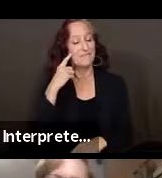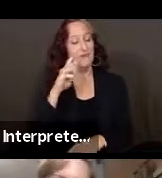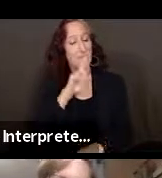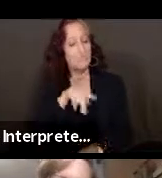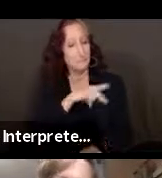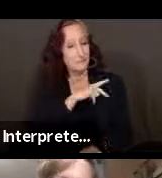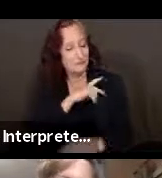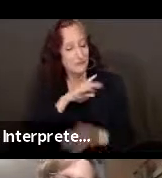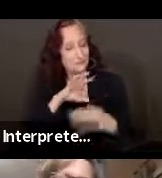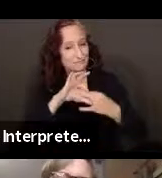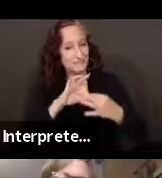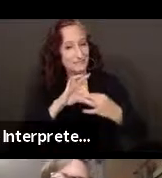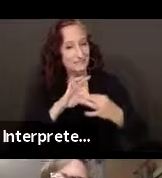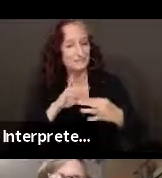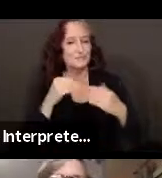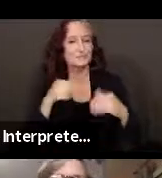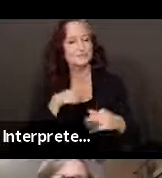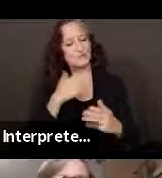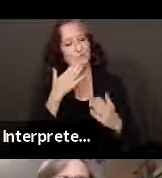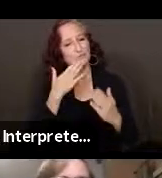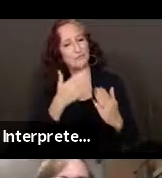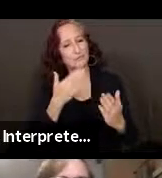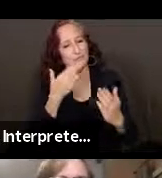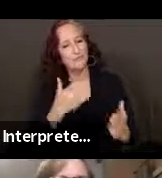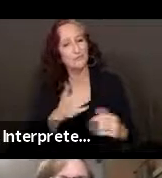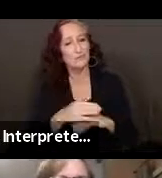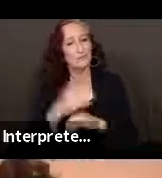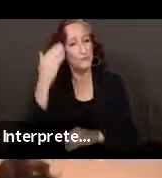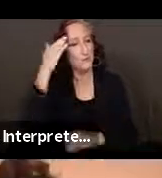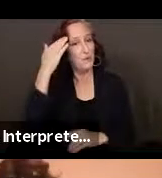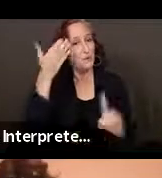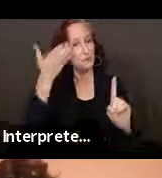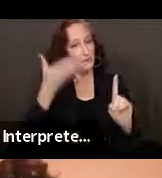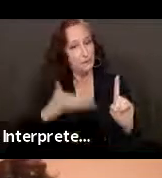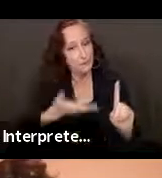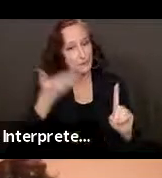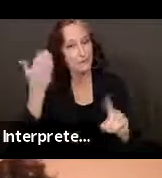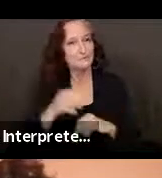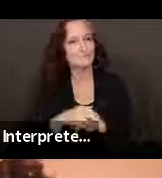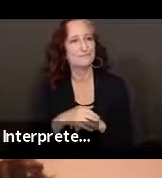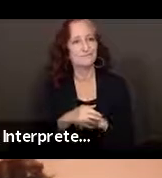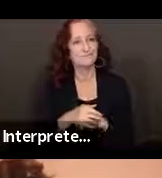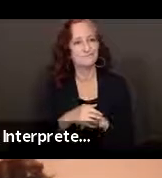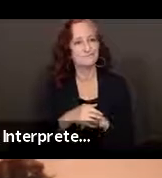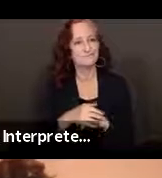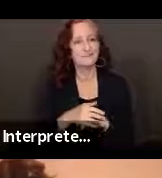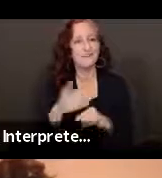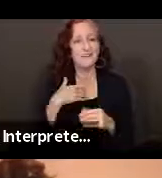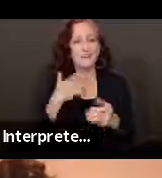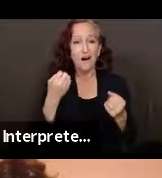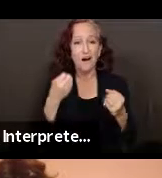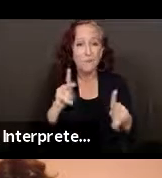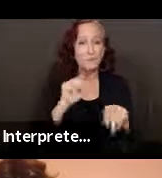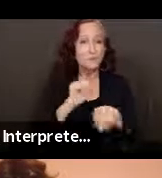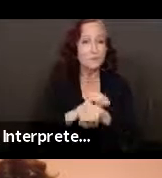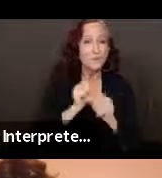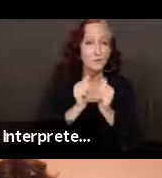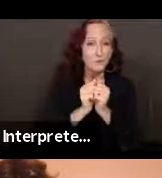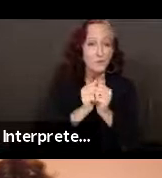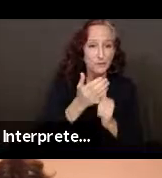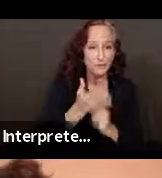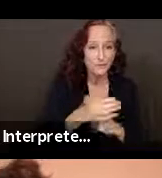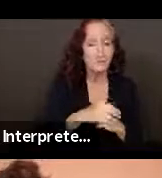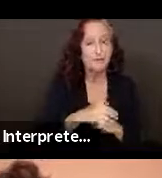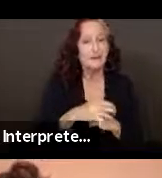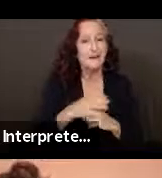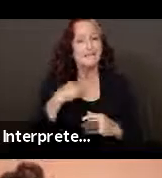grateful to know you. I am so grateful to have the opportunity to collaborate with you, share